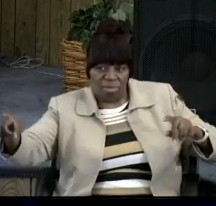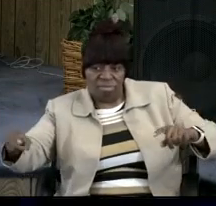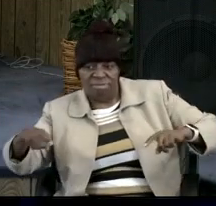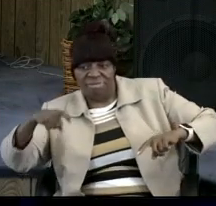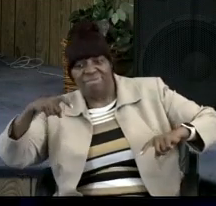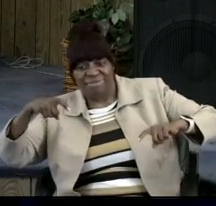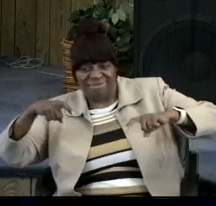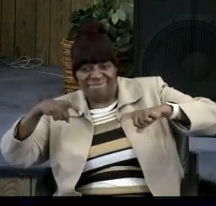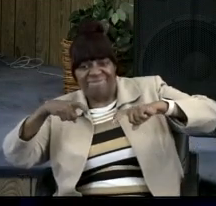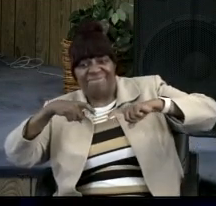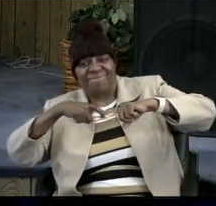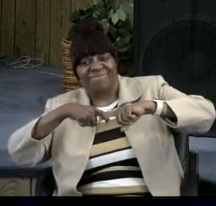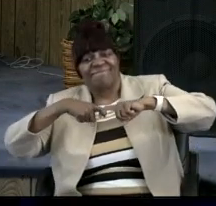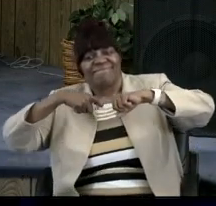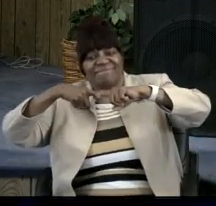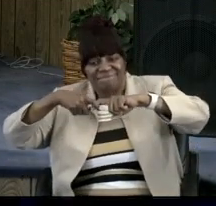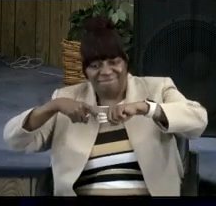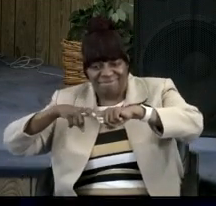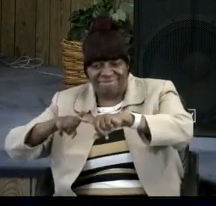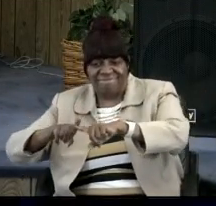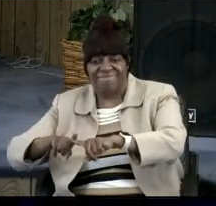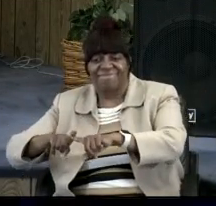one another.